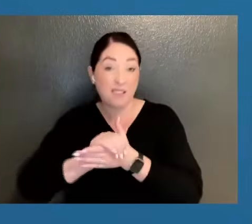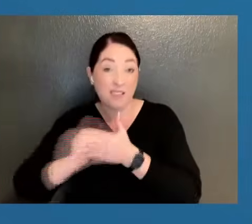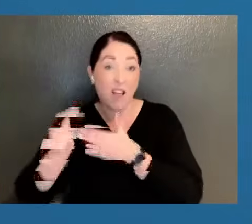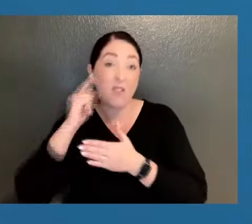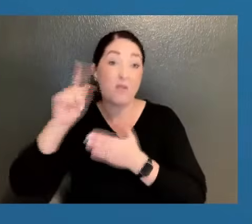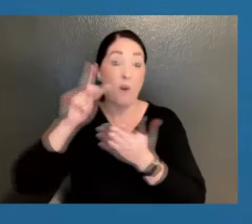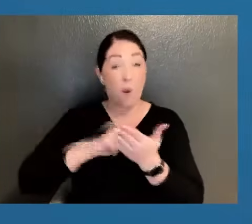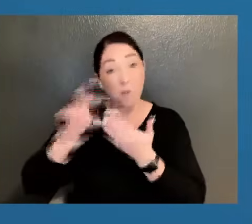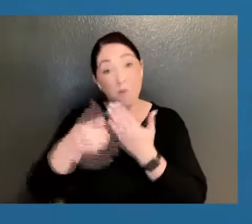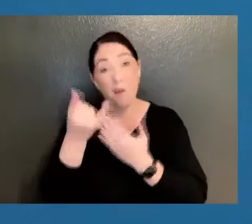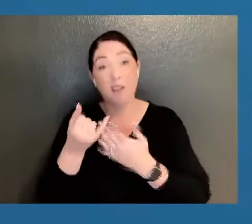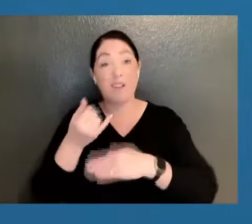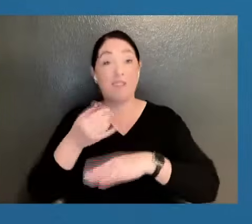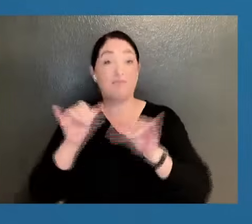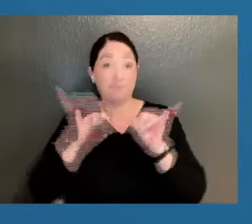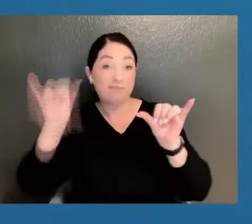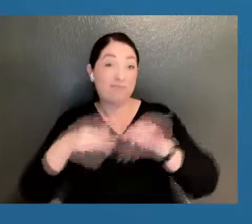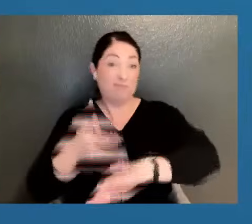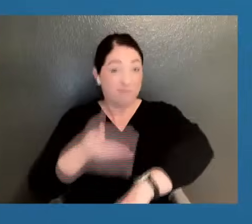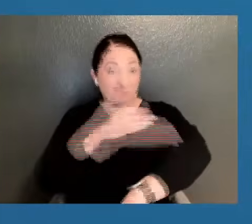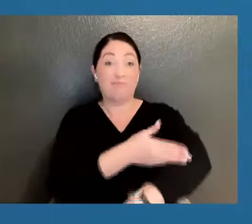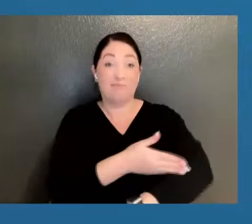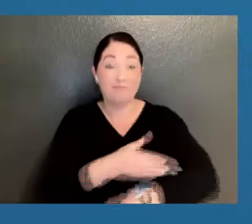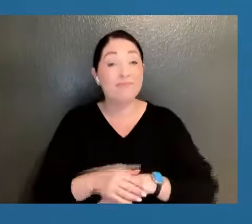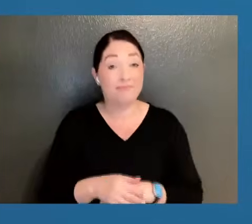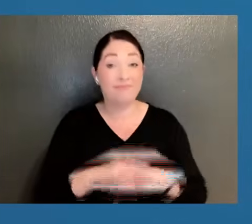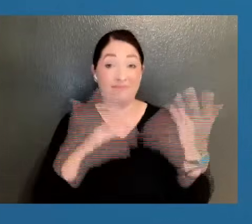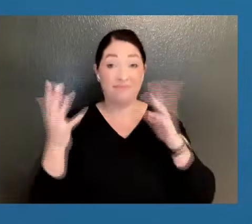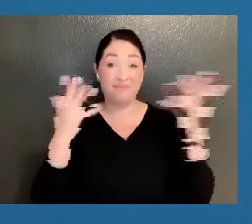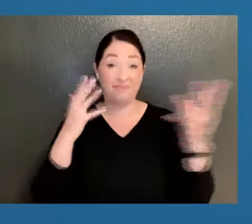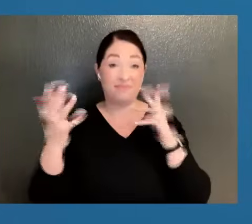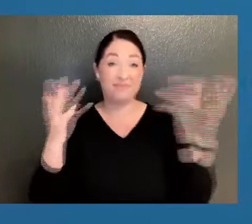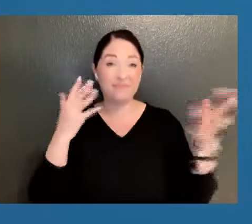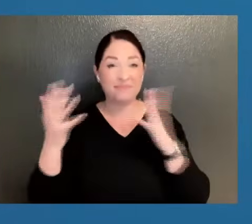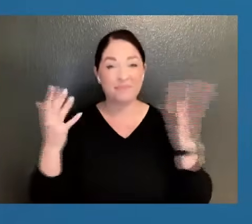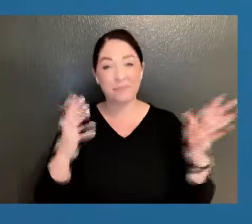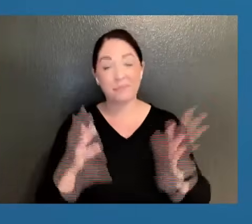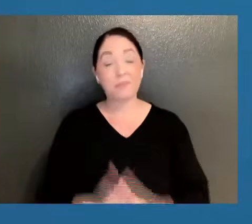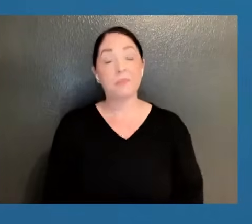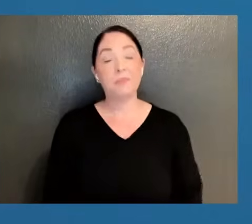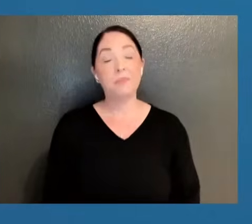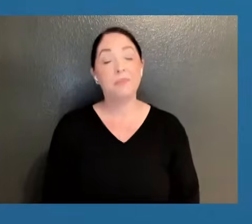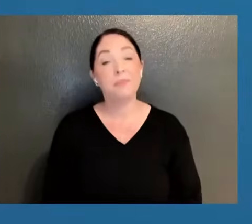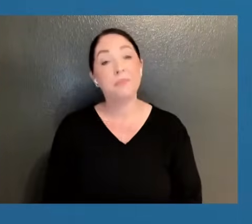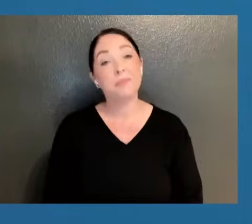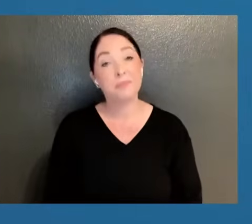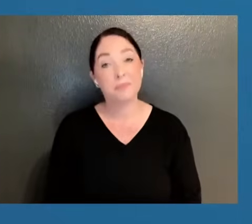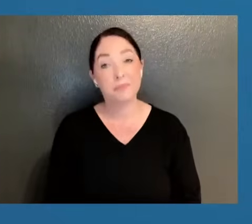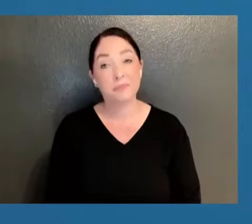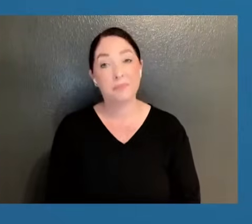improving our system, improving it. So,